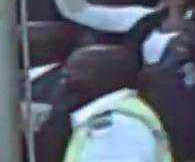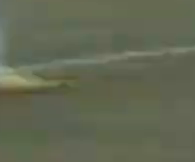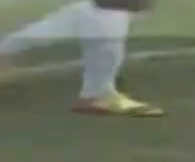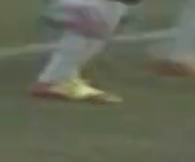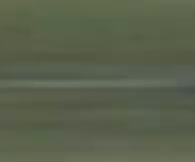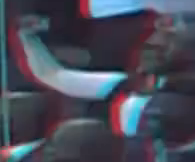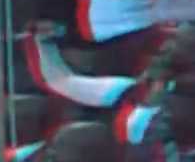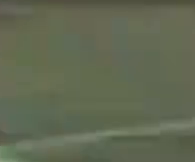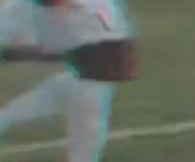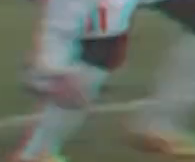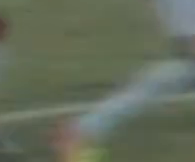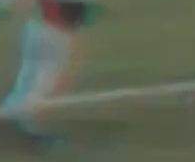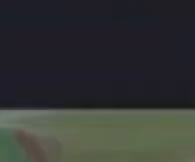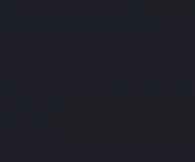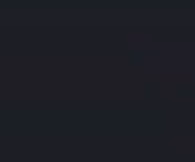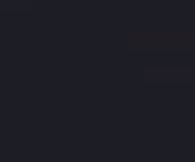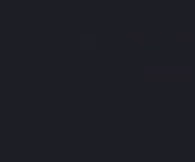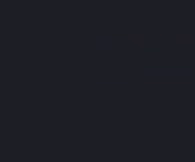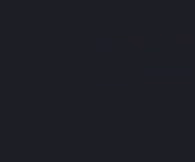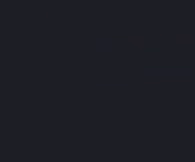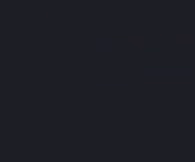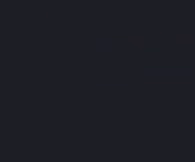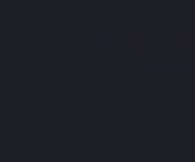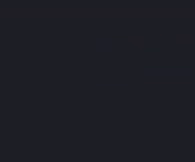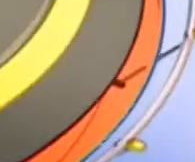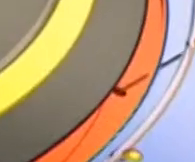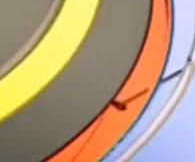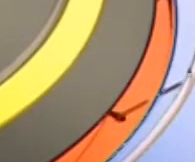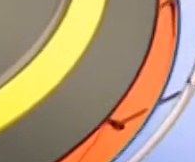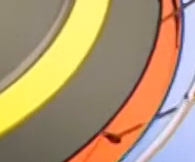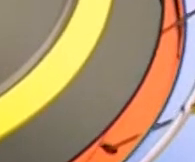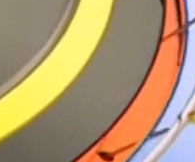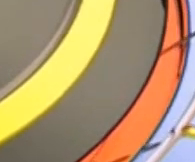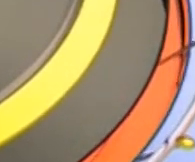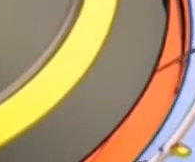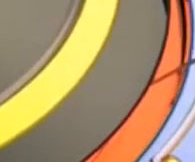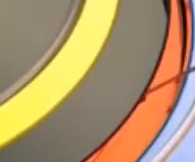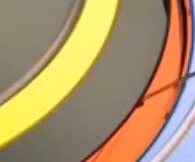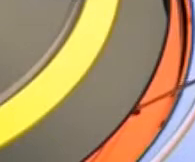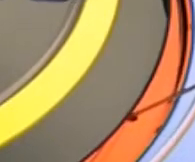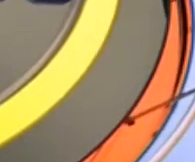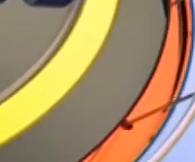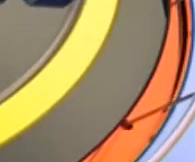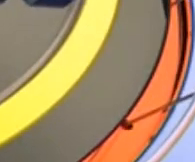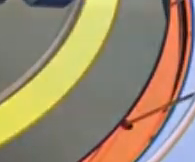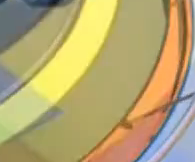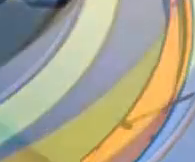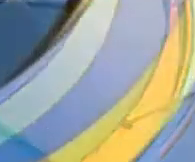true sports partner.